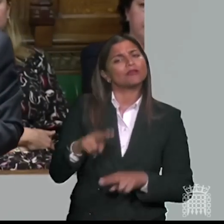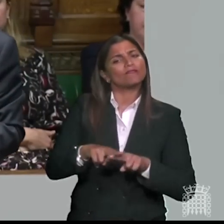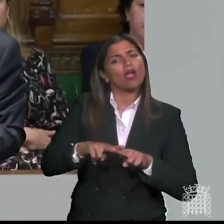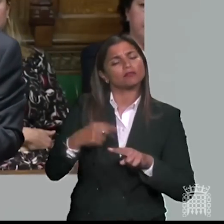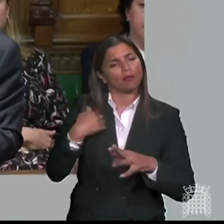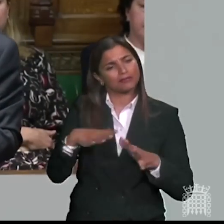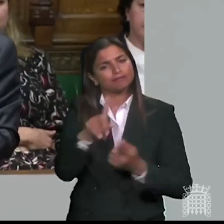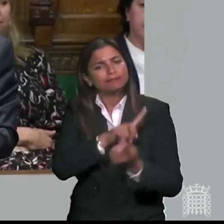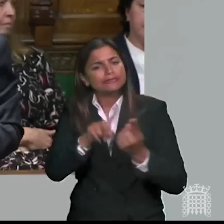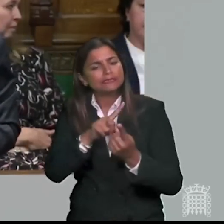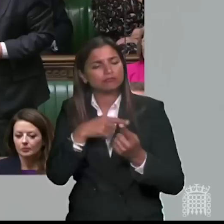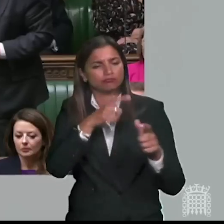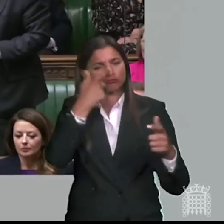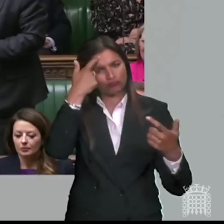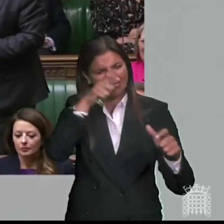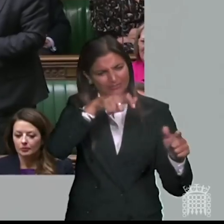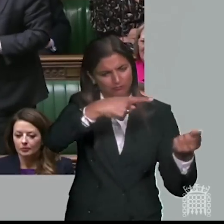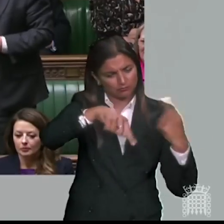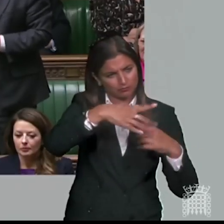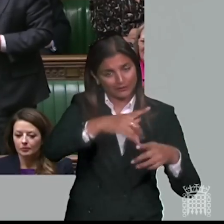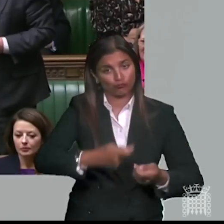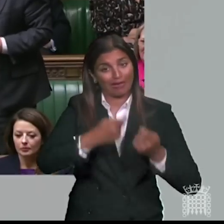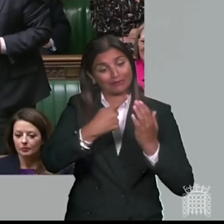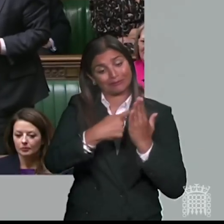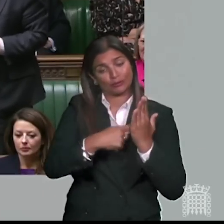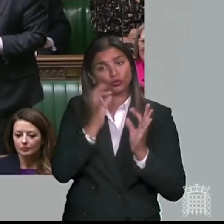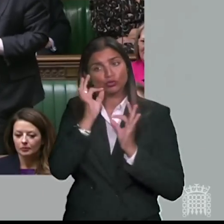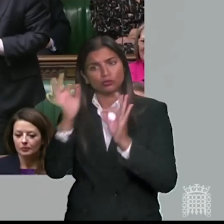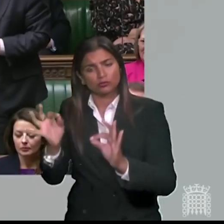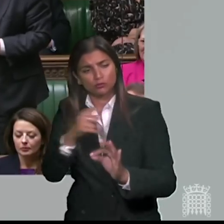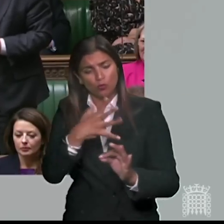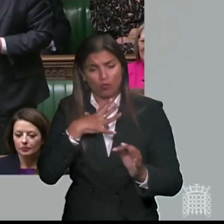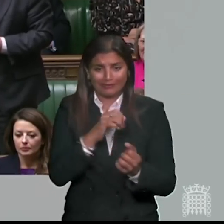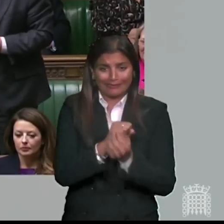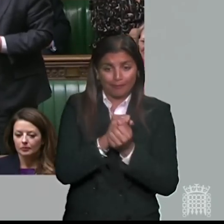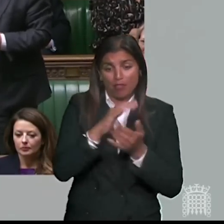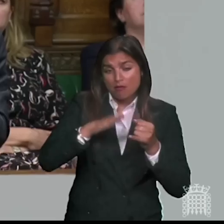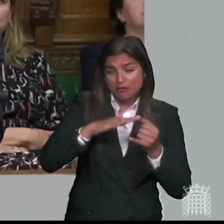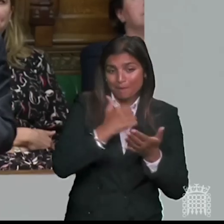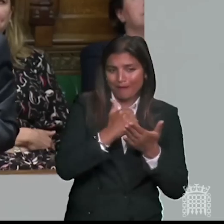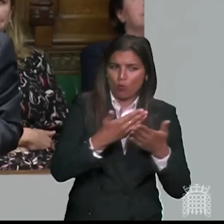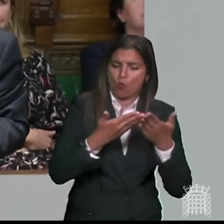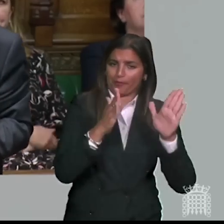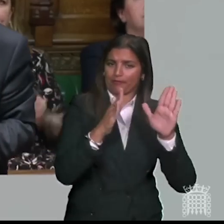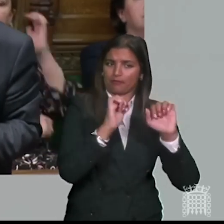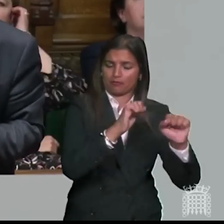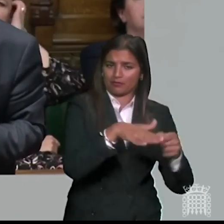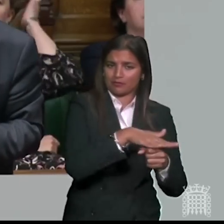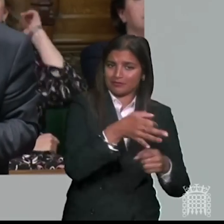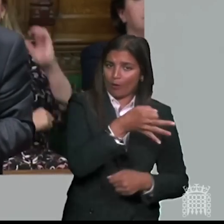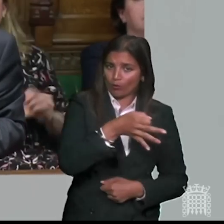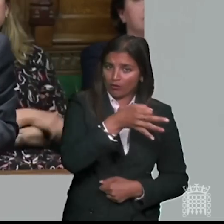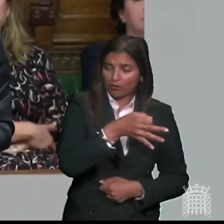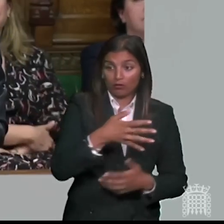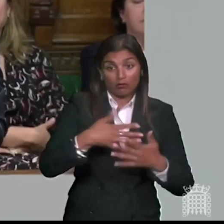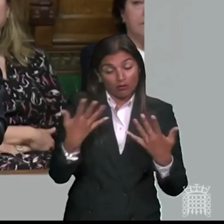a group of residents who have raised a petition to keep the last bank in Corringham Town open. The viability of our town centres